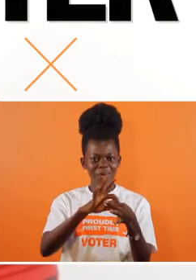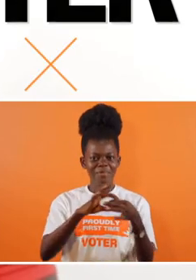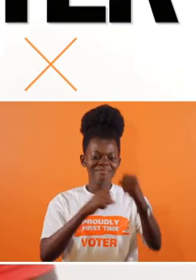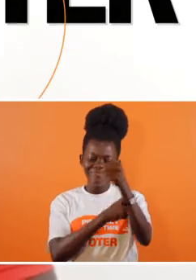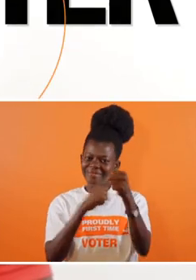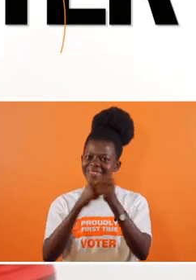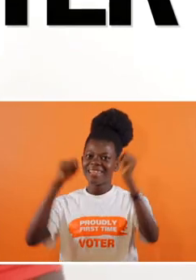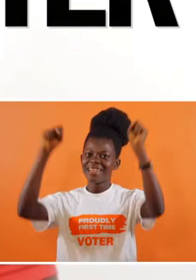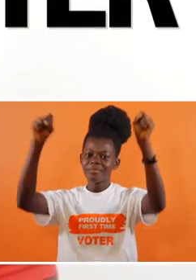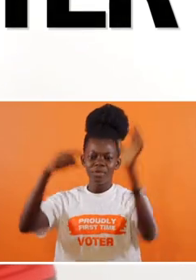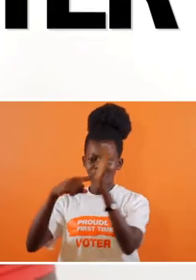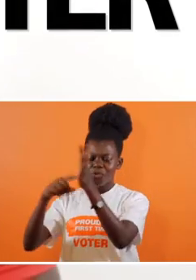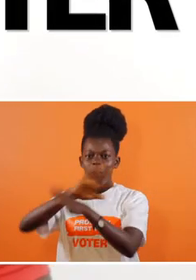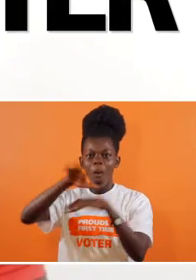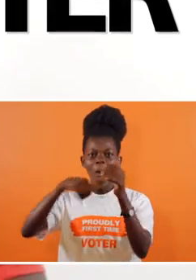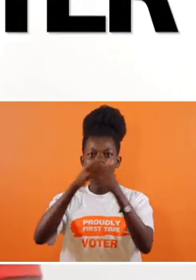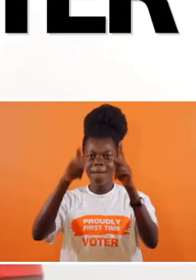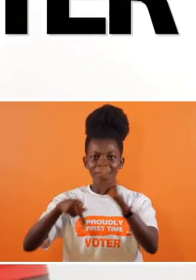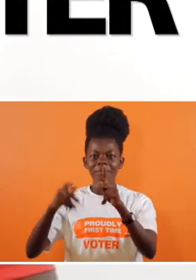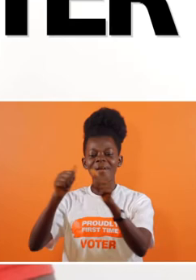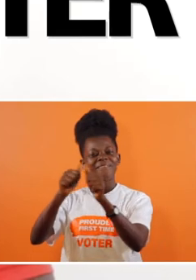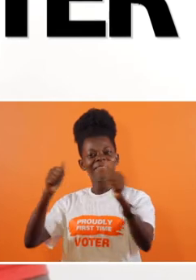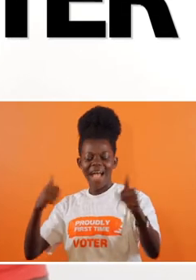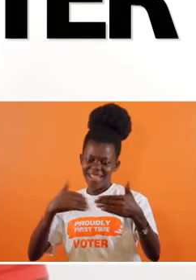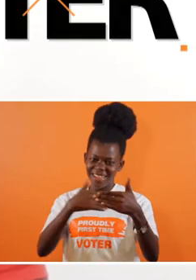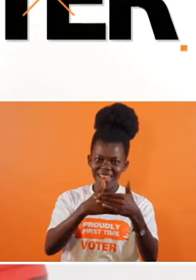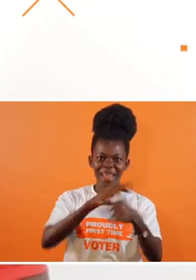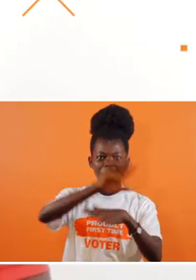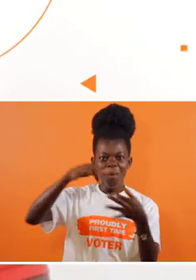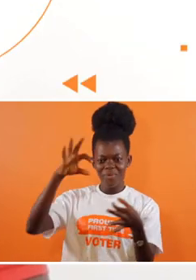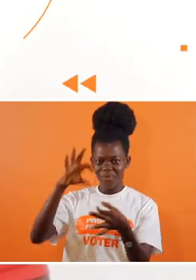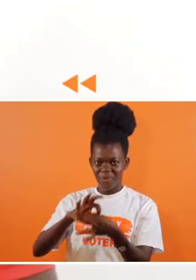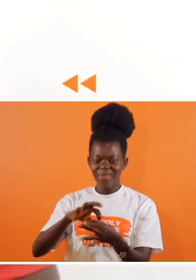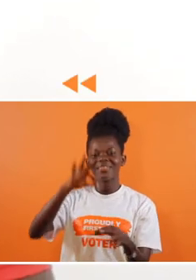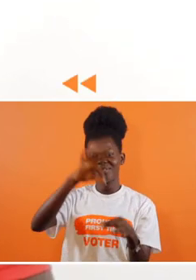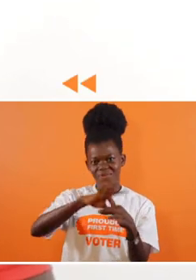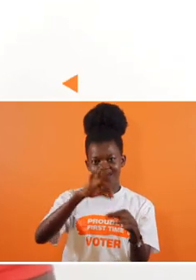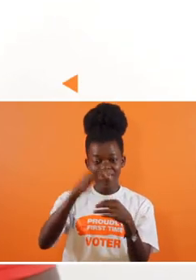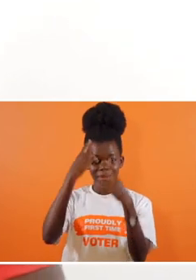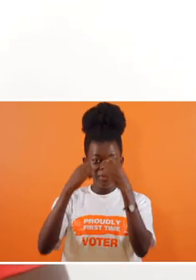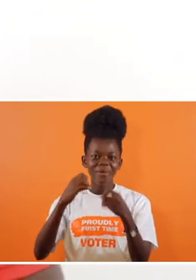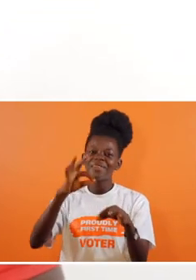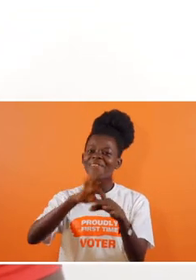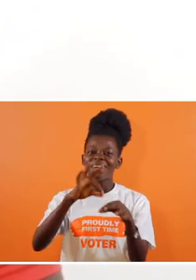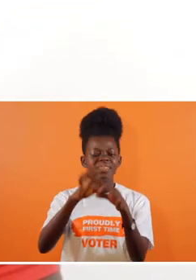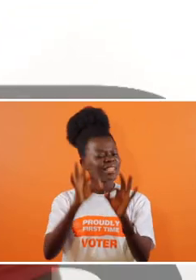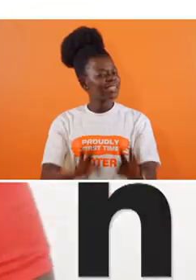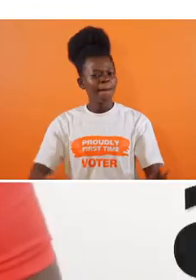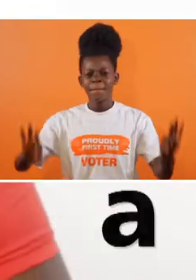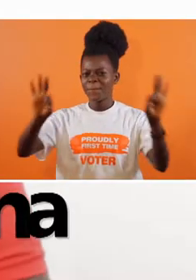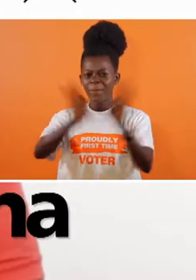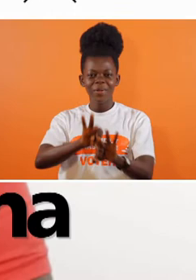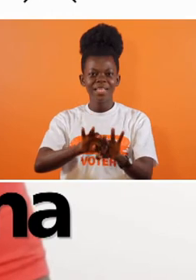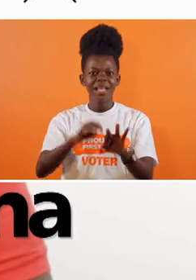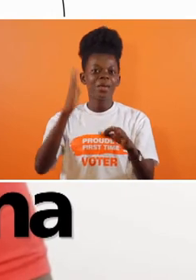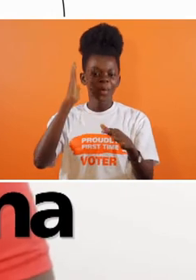chichi se omo so to aba to say. Omo nyina abeti nyo me ya kambom ya to aba. If we say ya batu wo ho e hu hia. Na e